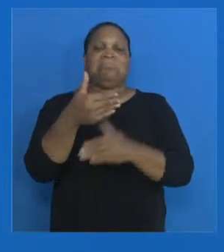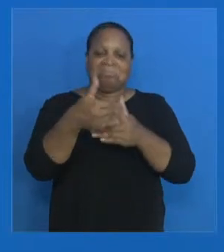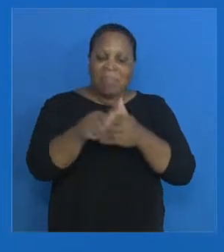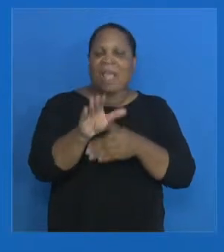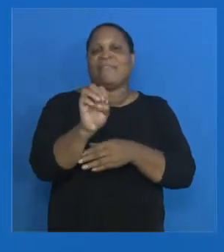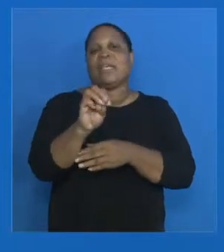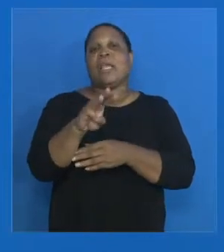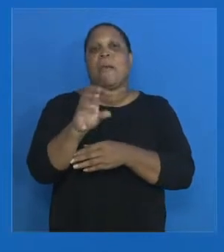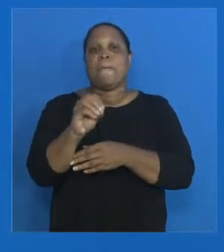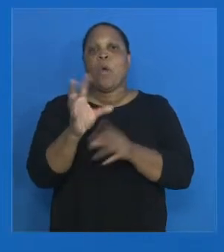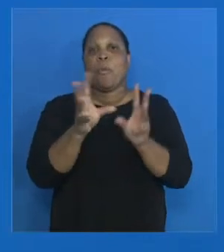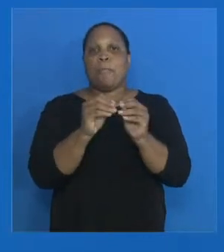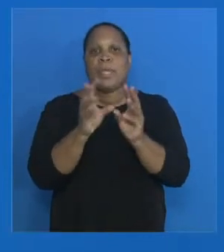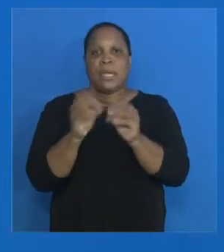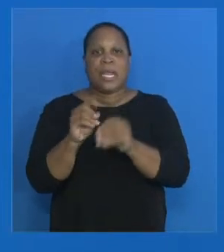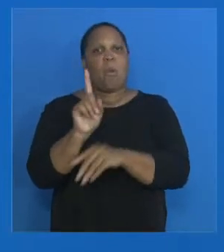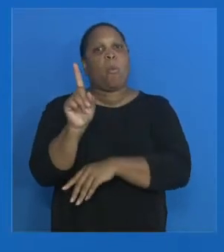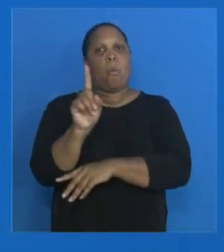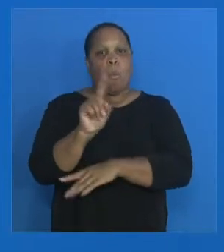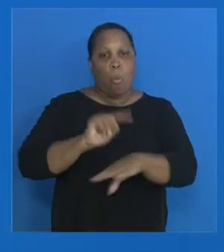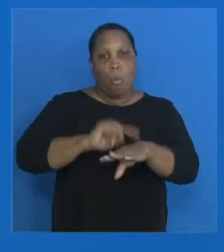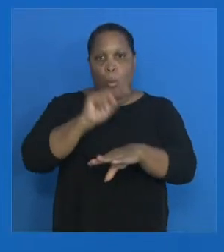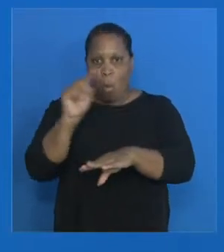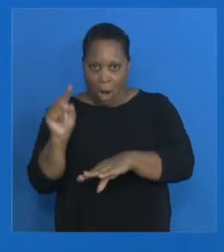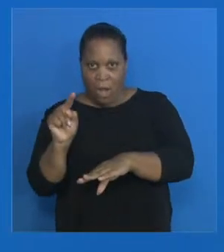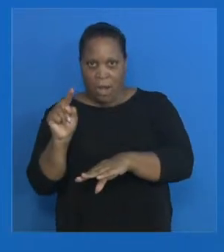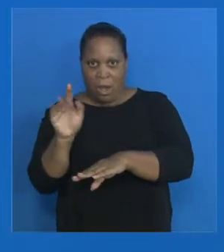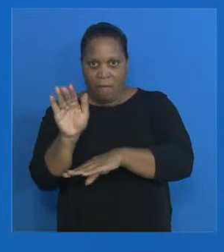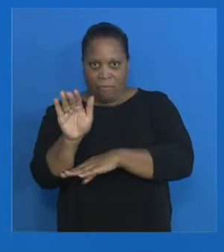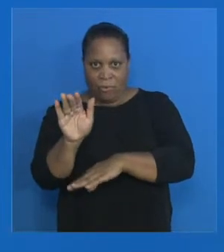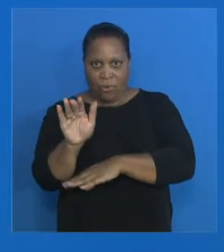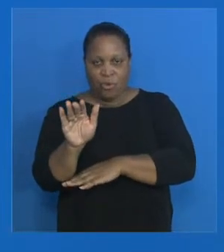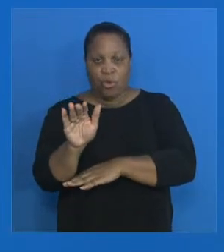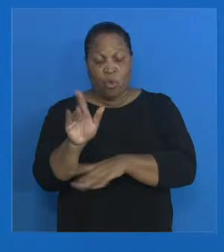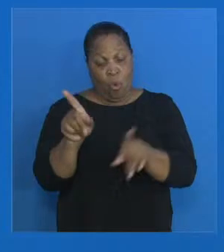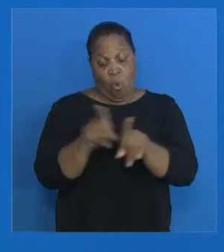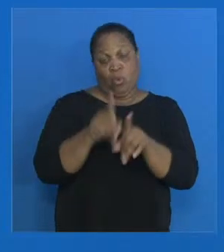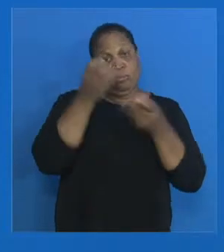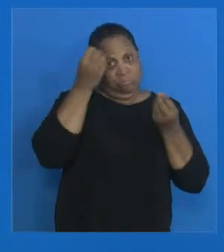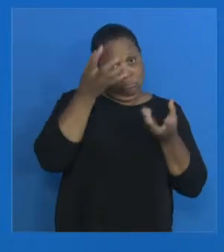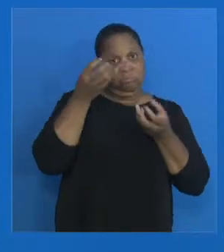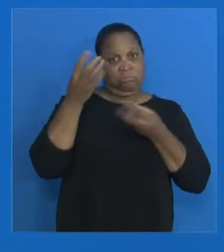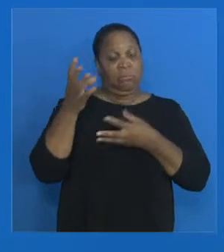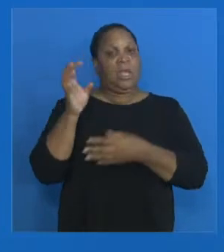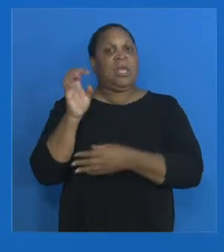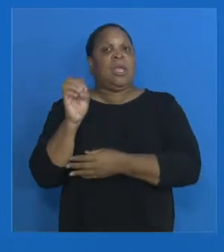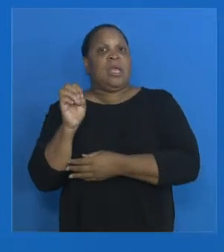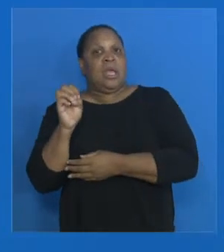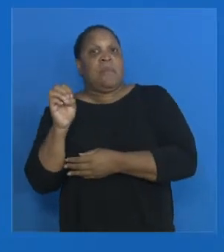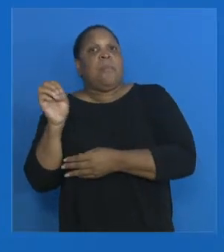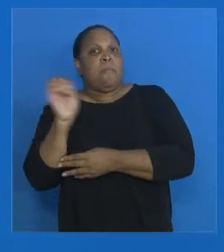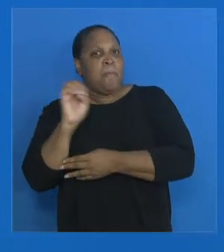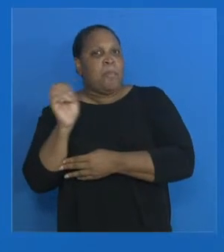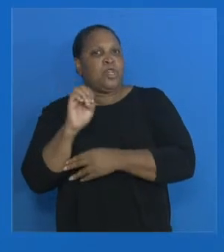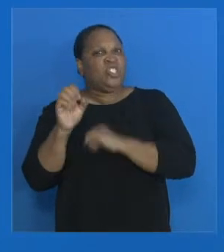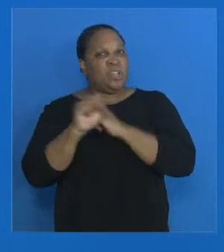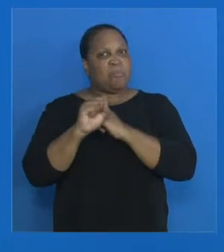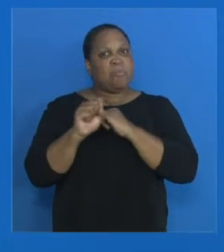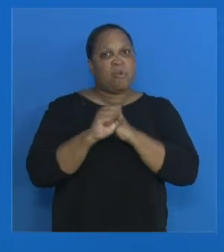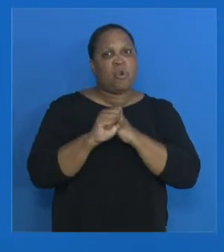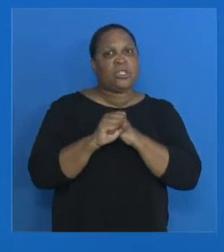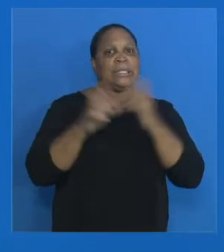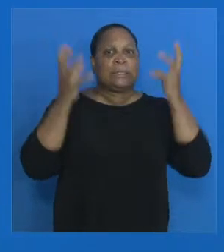our EMO meeting at 1 o'clock. We will also provide updates on the emergency broadcast station,